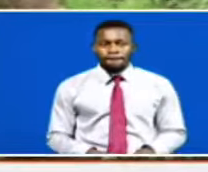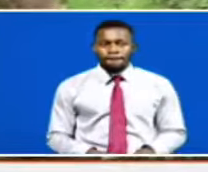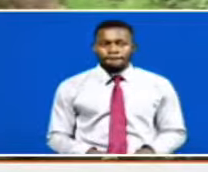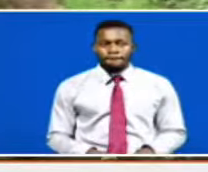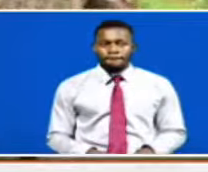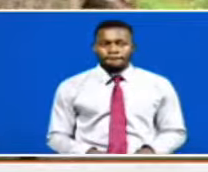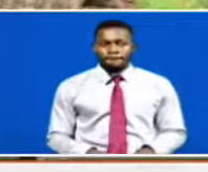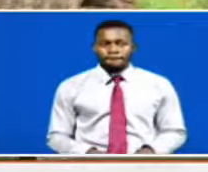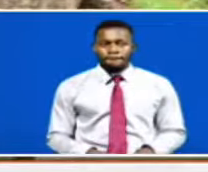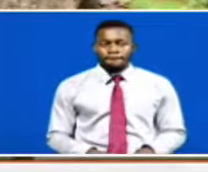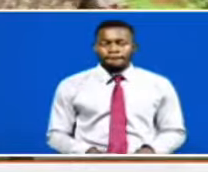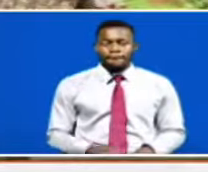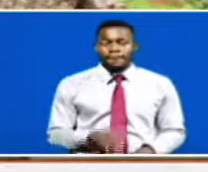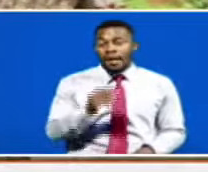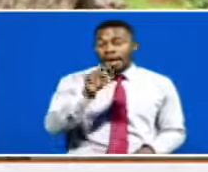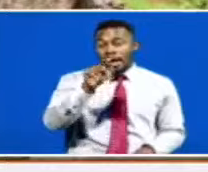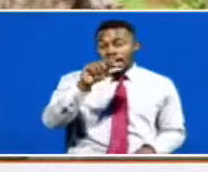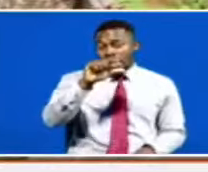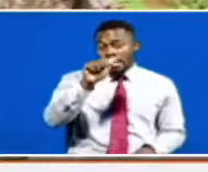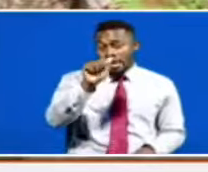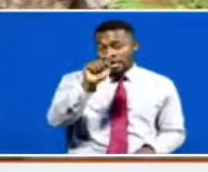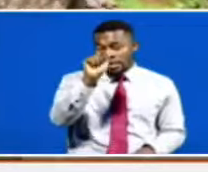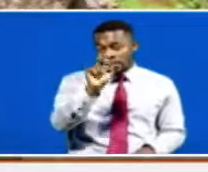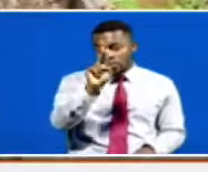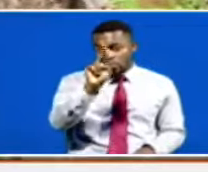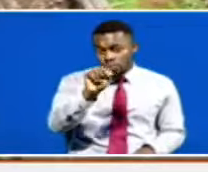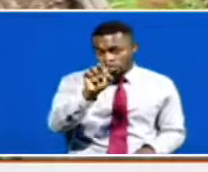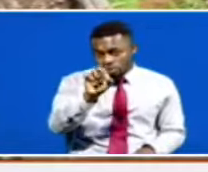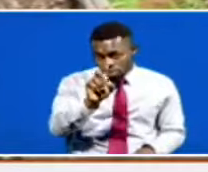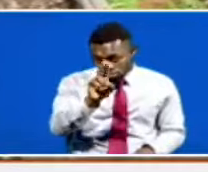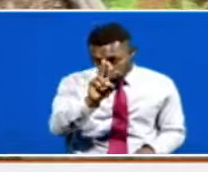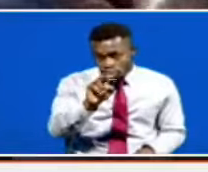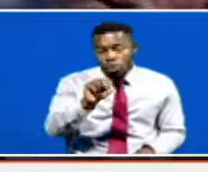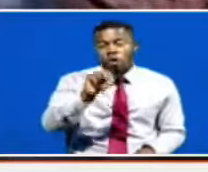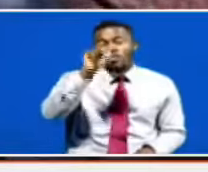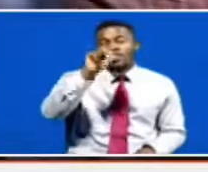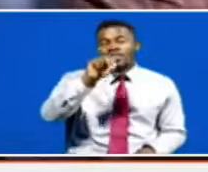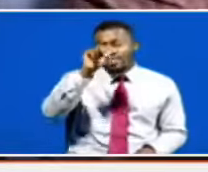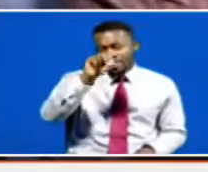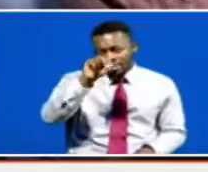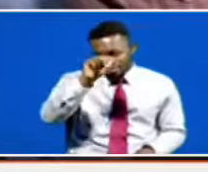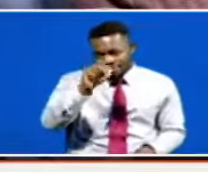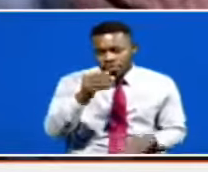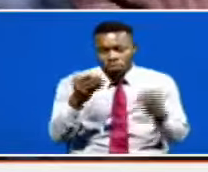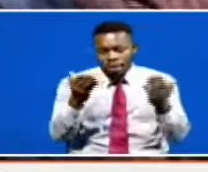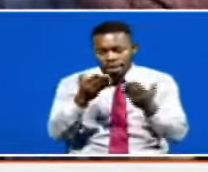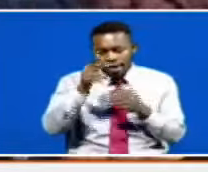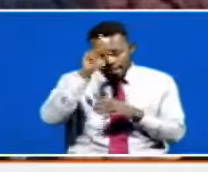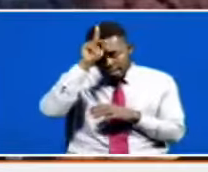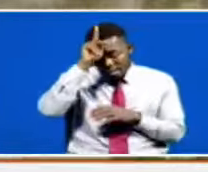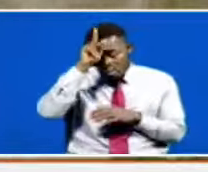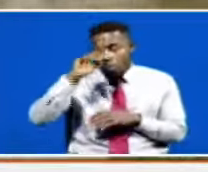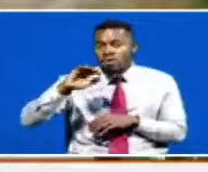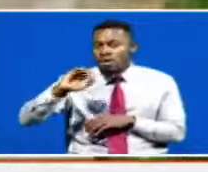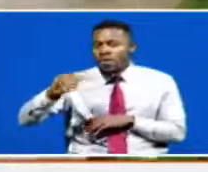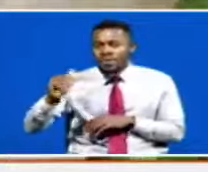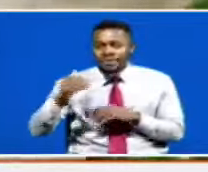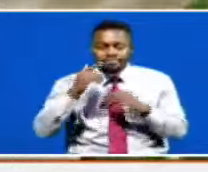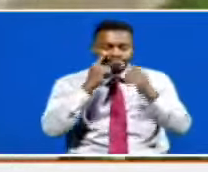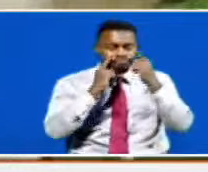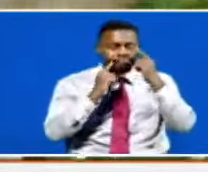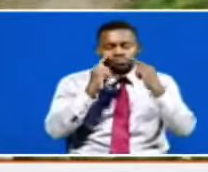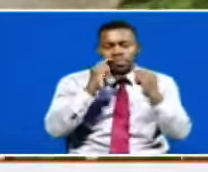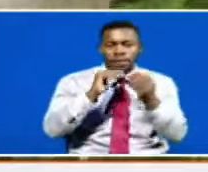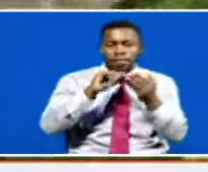Guacamonyo village in Gatundu North constituency, Kiambu County, is mourning the death of a 16-year-old girl who drowned in River Chania.